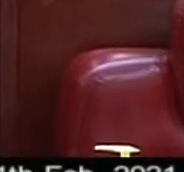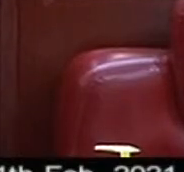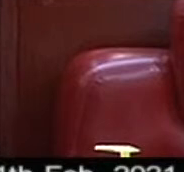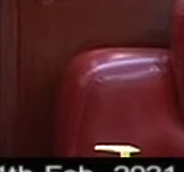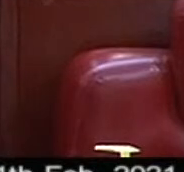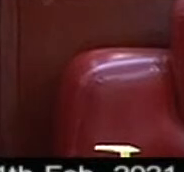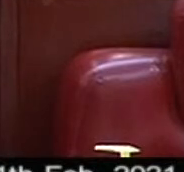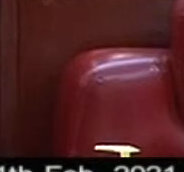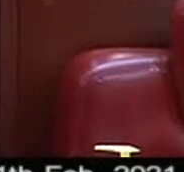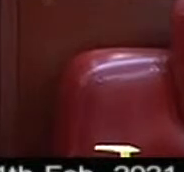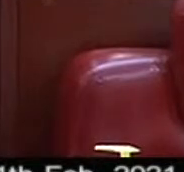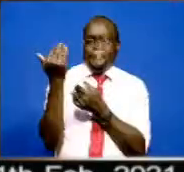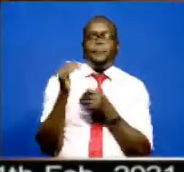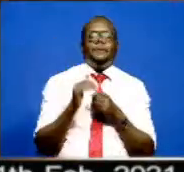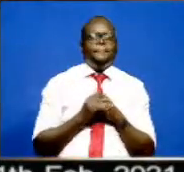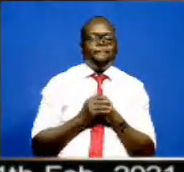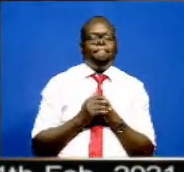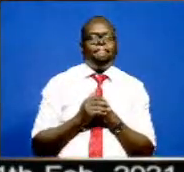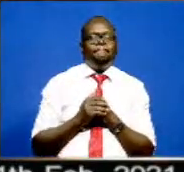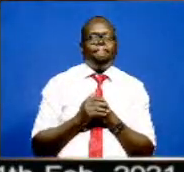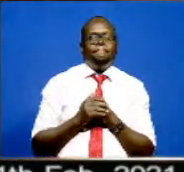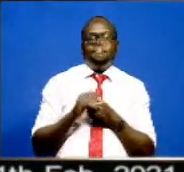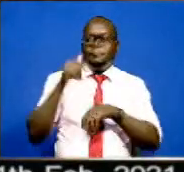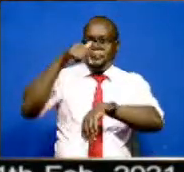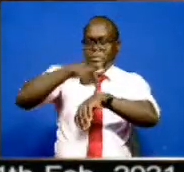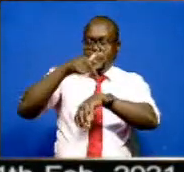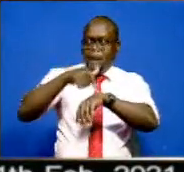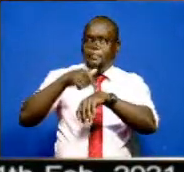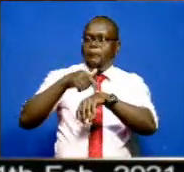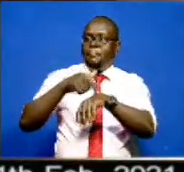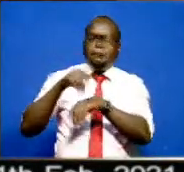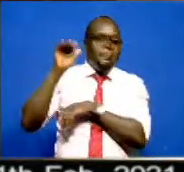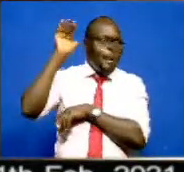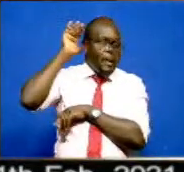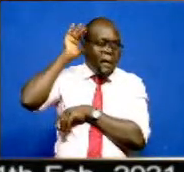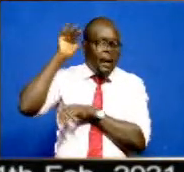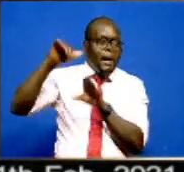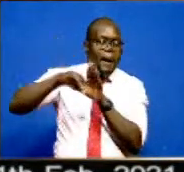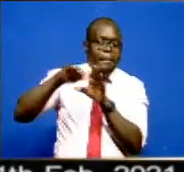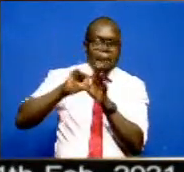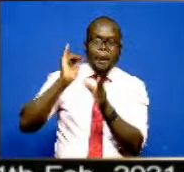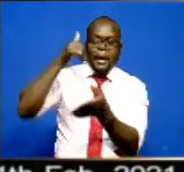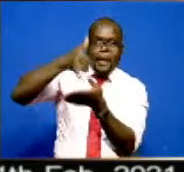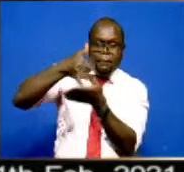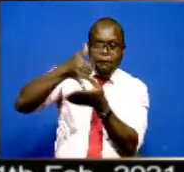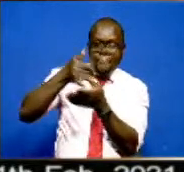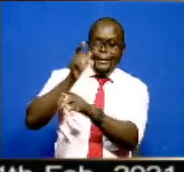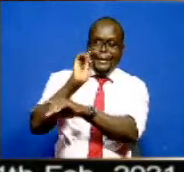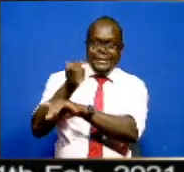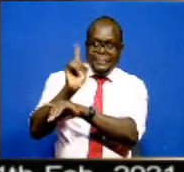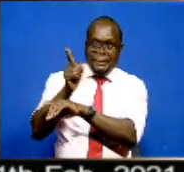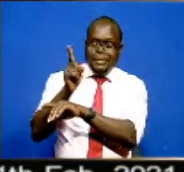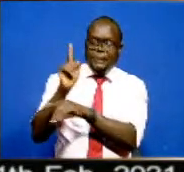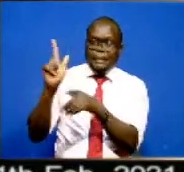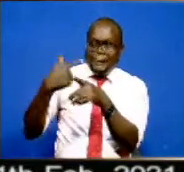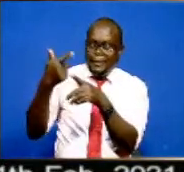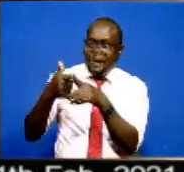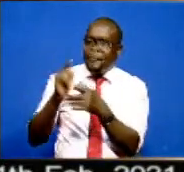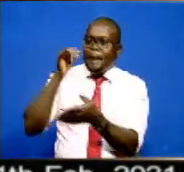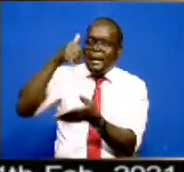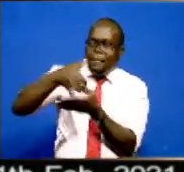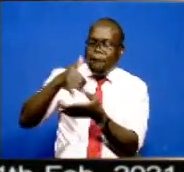one would expect that when they hear that a member is in discipline and is subjected to Oscar